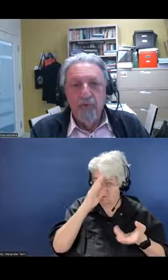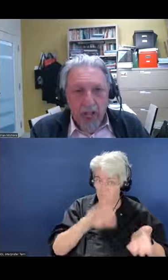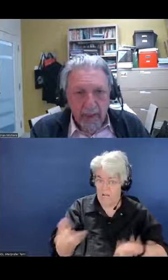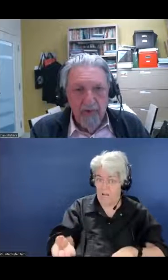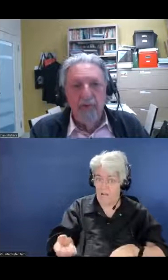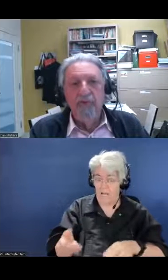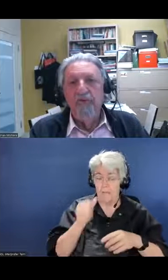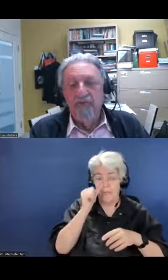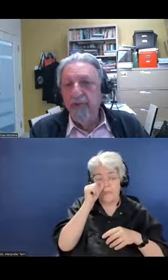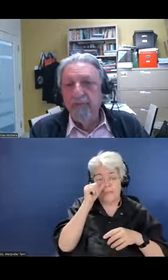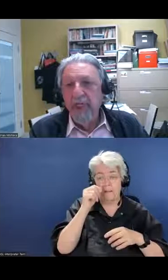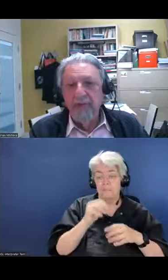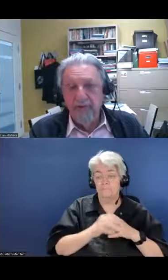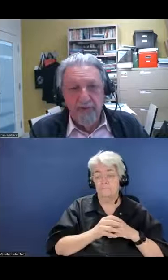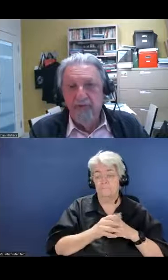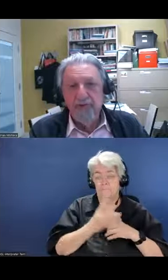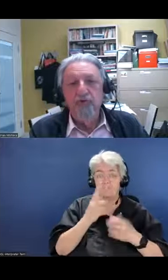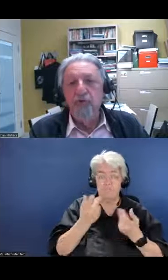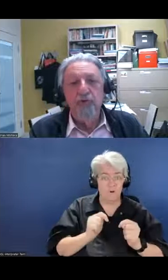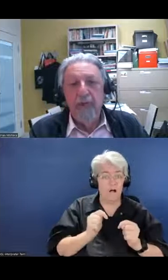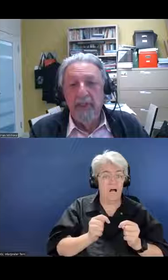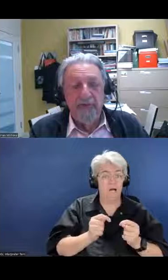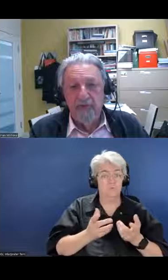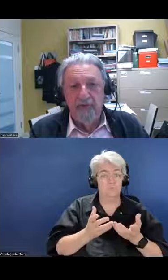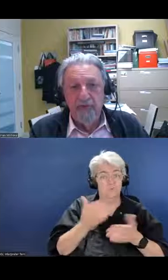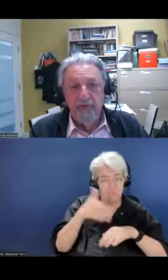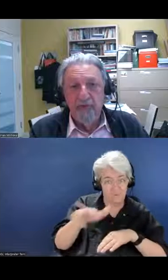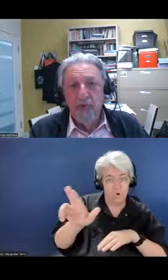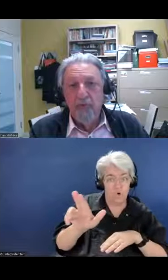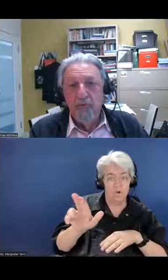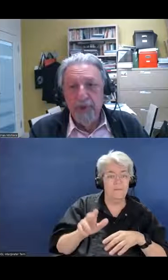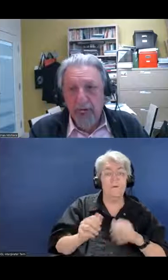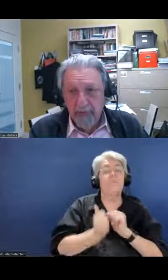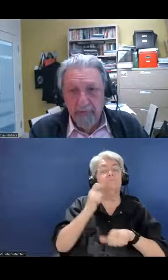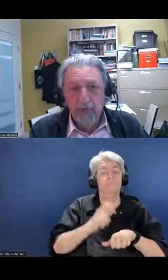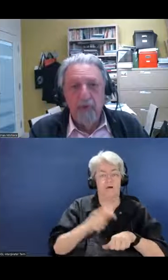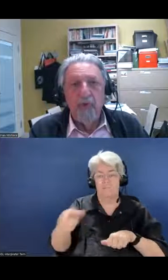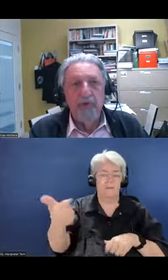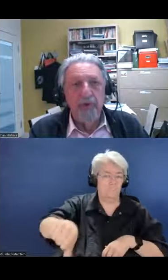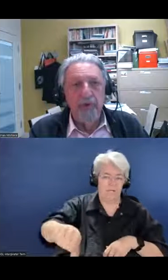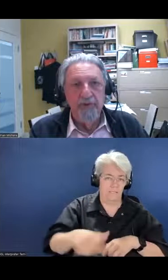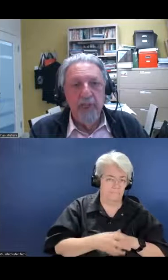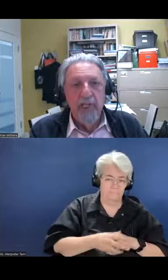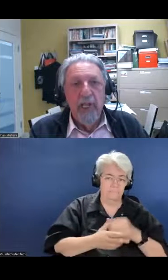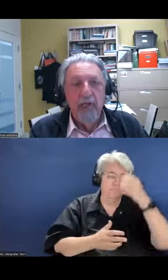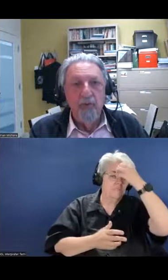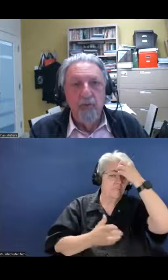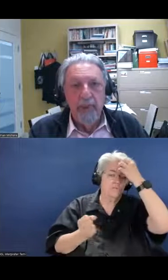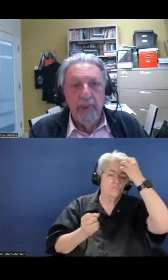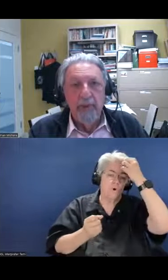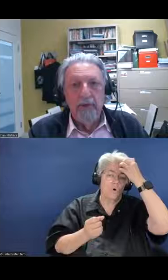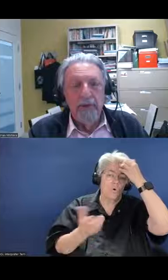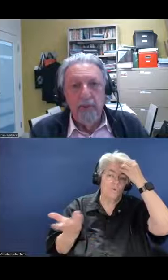If you try to refer them to other services, usually the other services reject them. So the question is, are